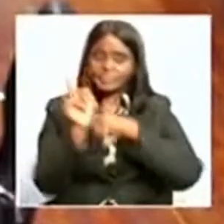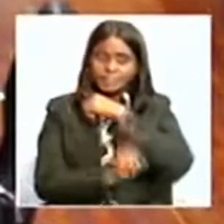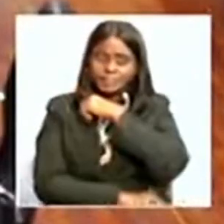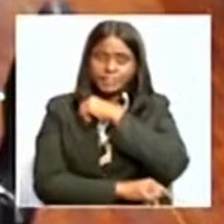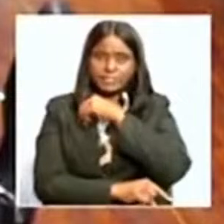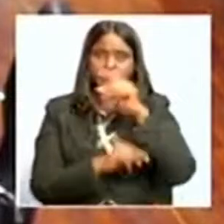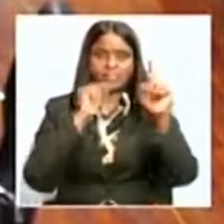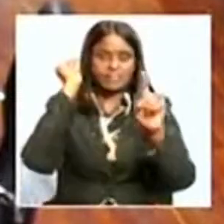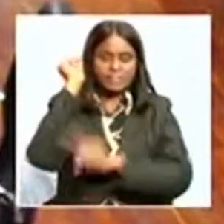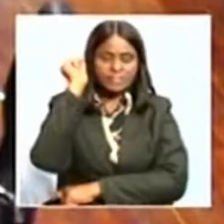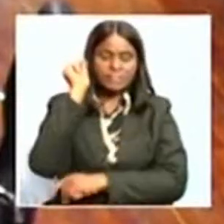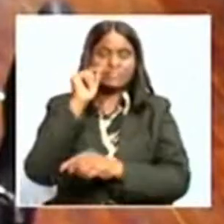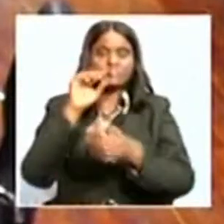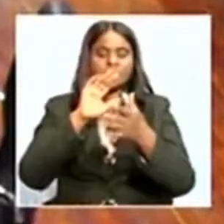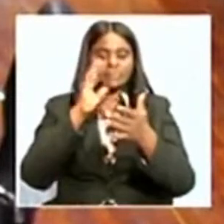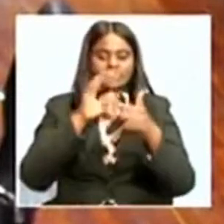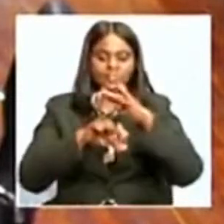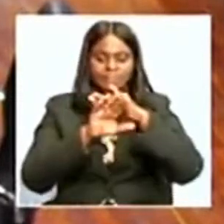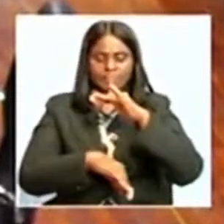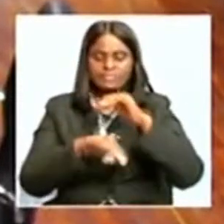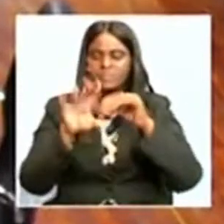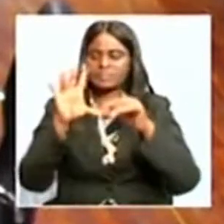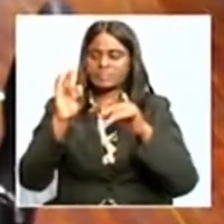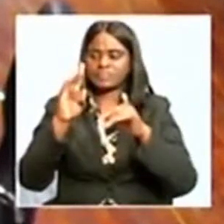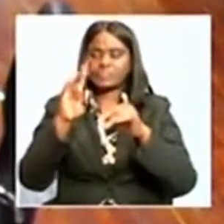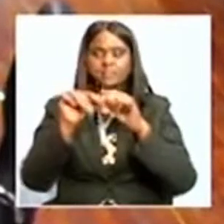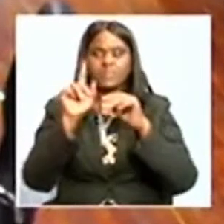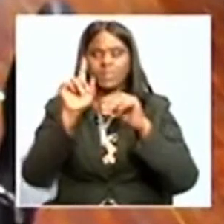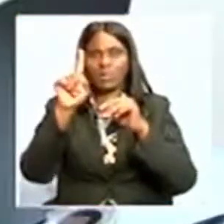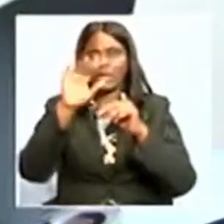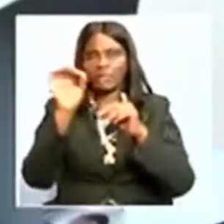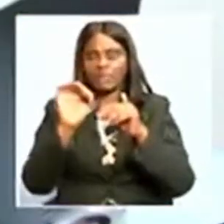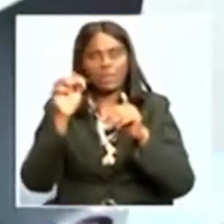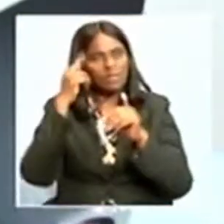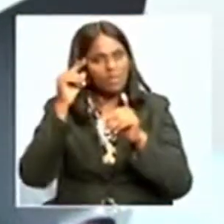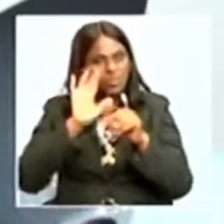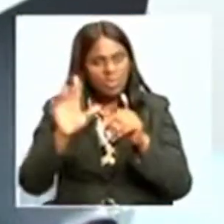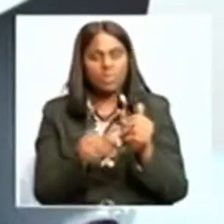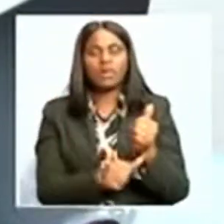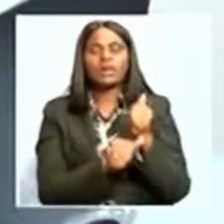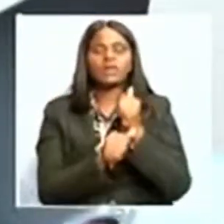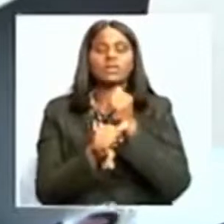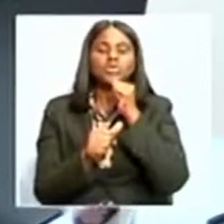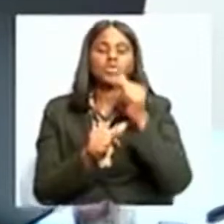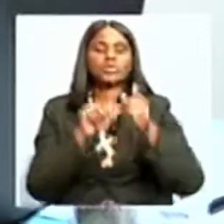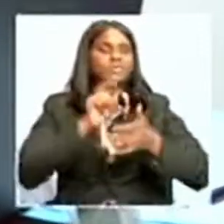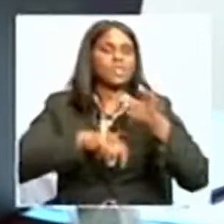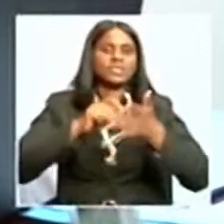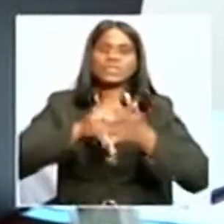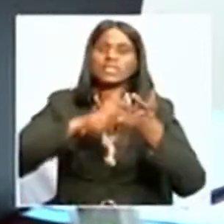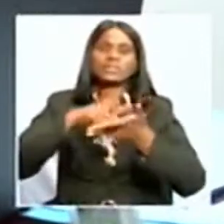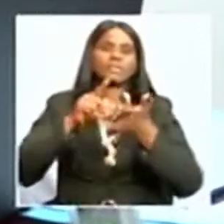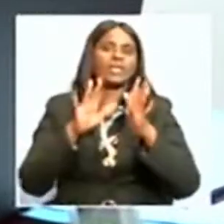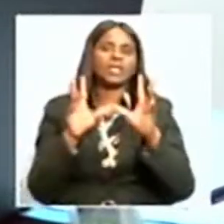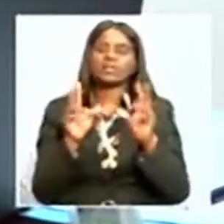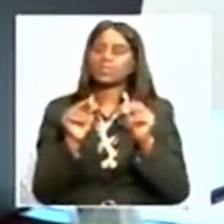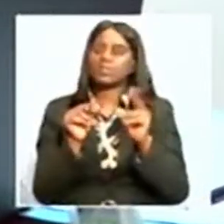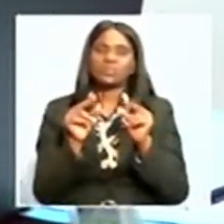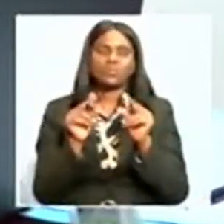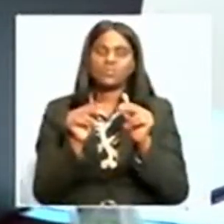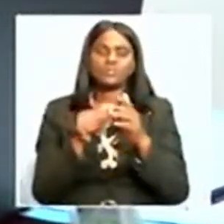under subsection 7, the 1%, is for the agent and not the taxpayer.